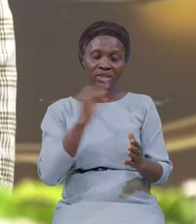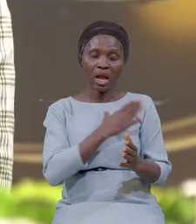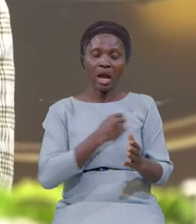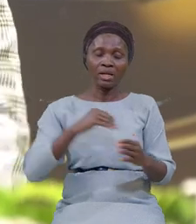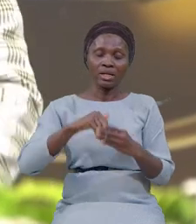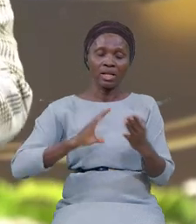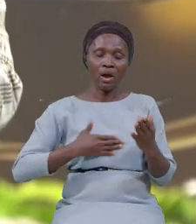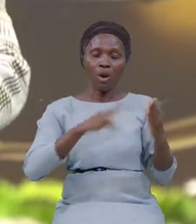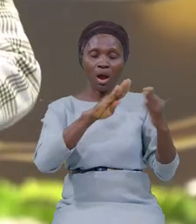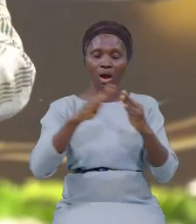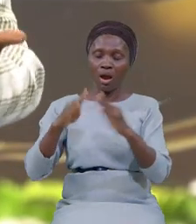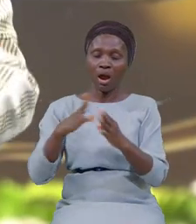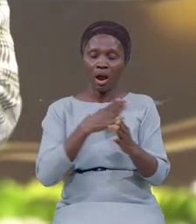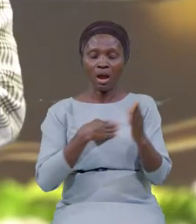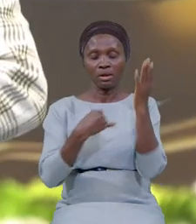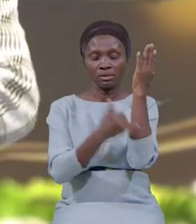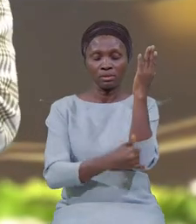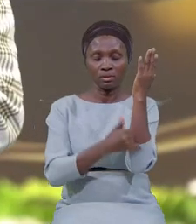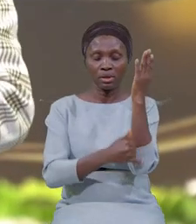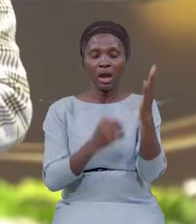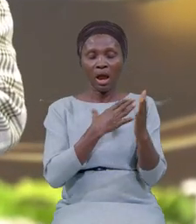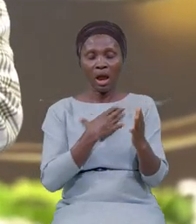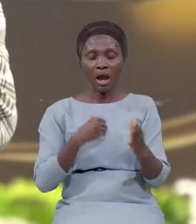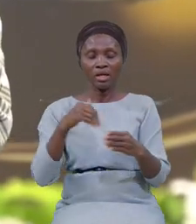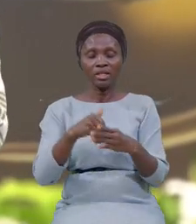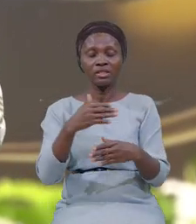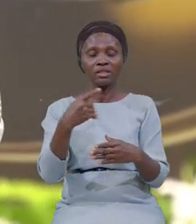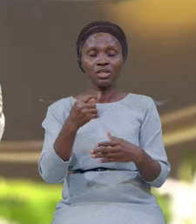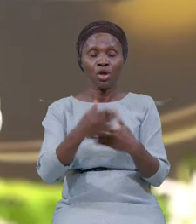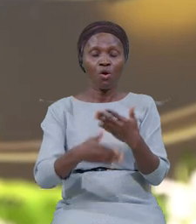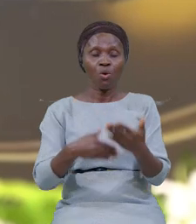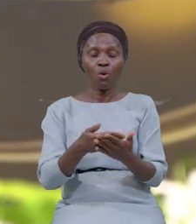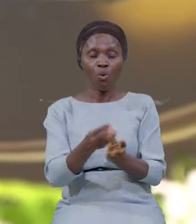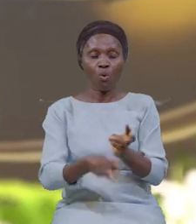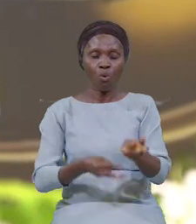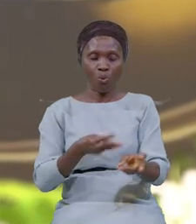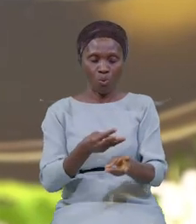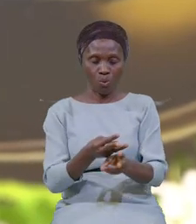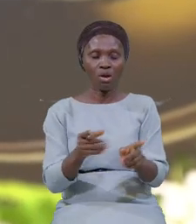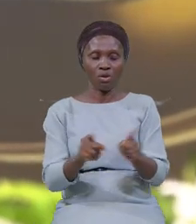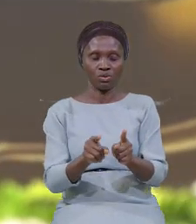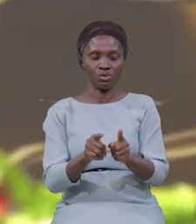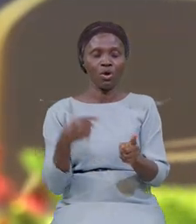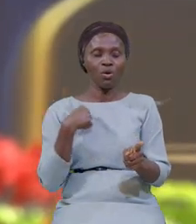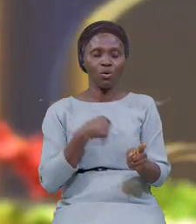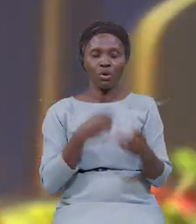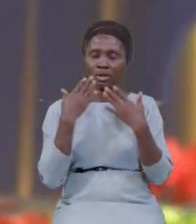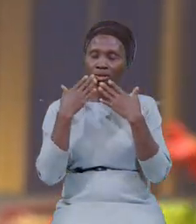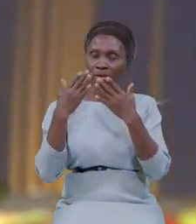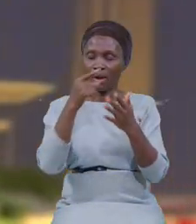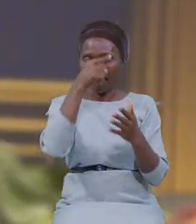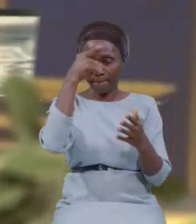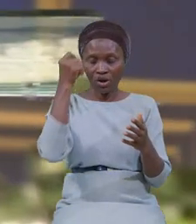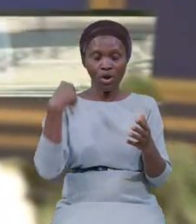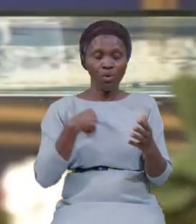our country, and then by extension in the world as well. We thank you because we know you have